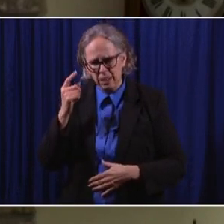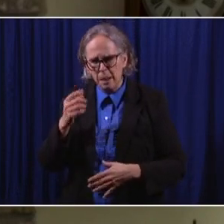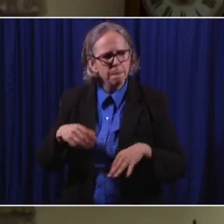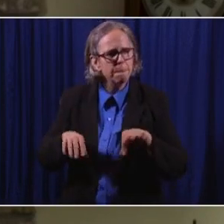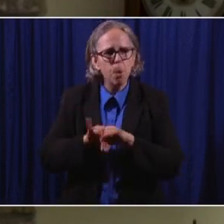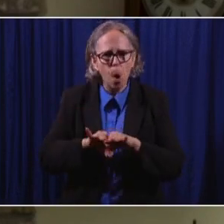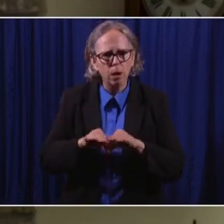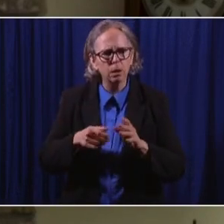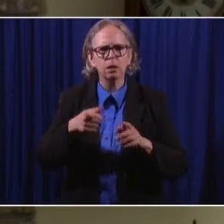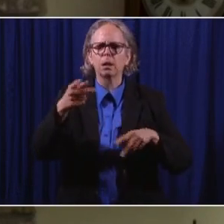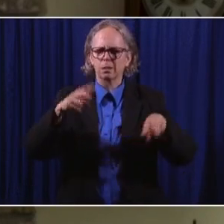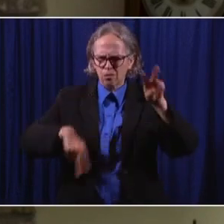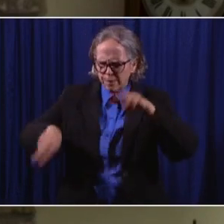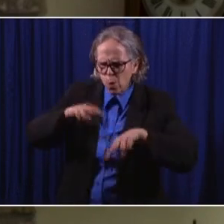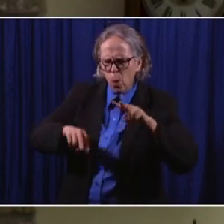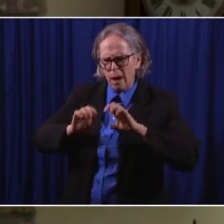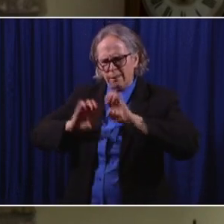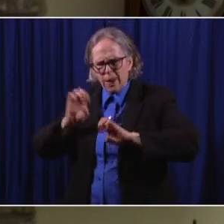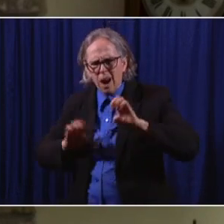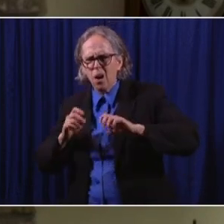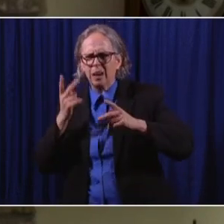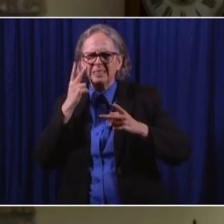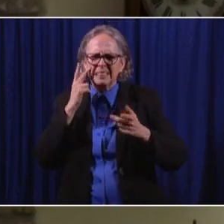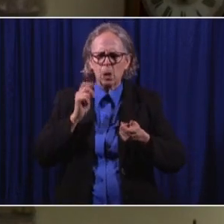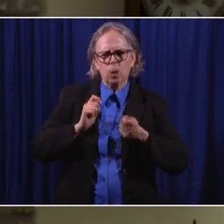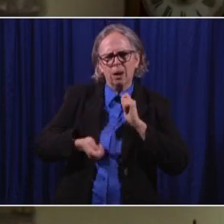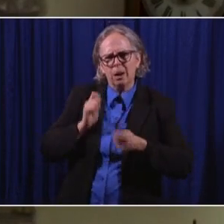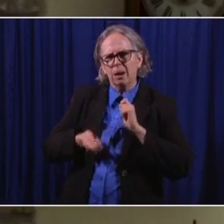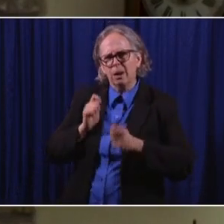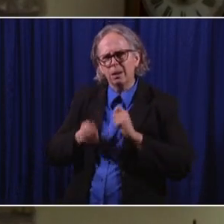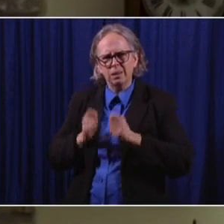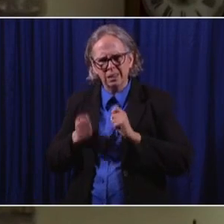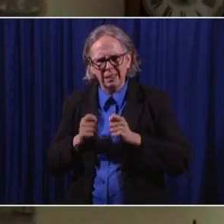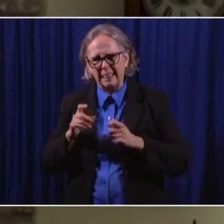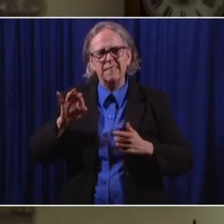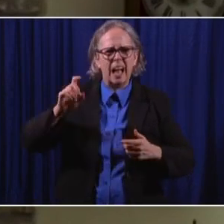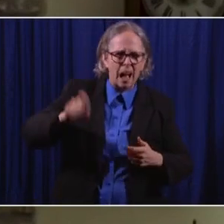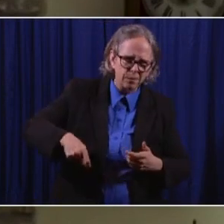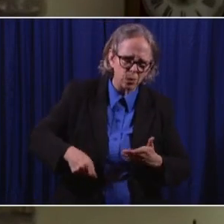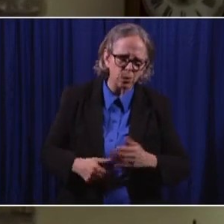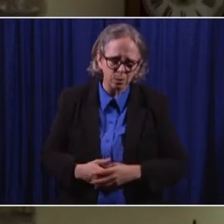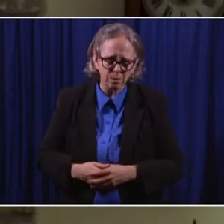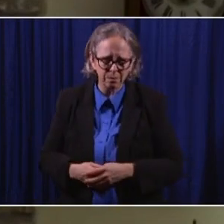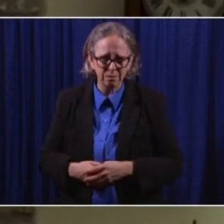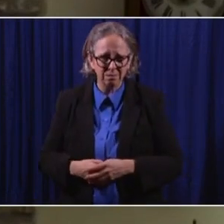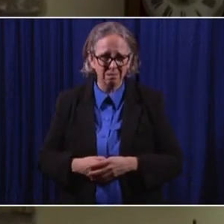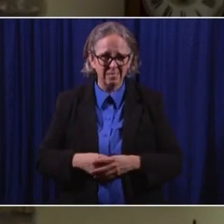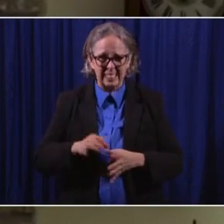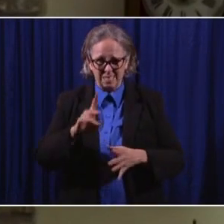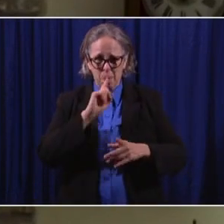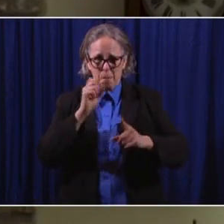is, exactly what you talked about, which is how this hurts small